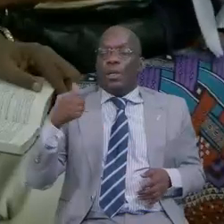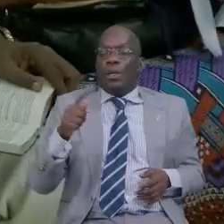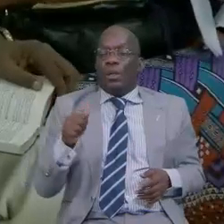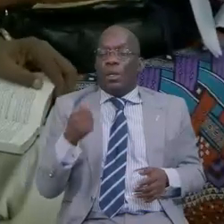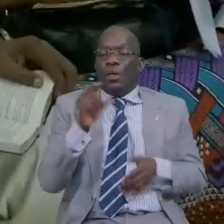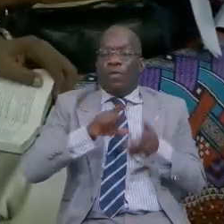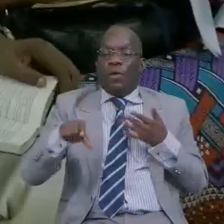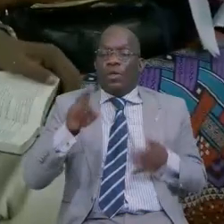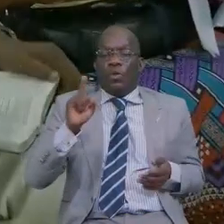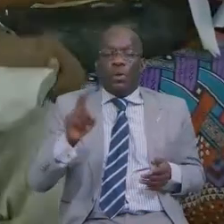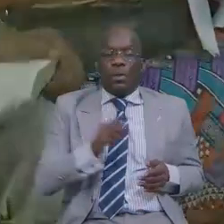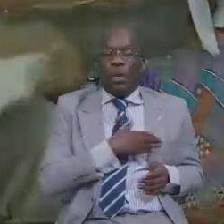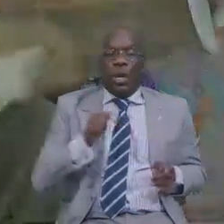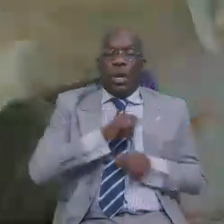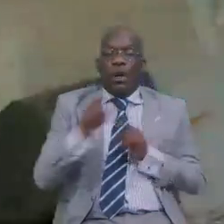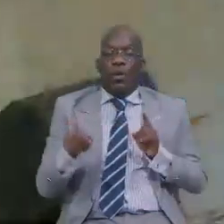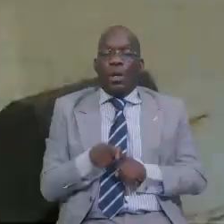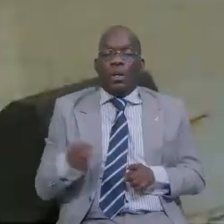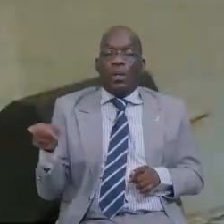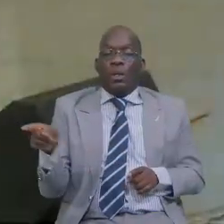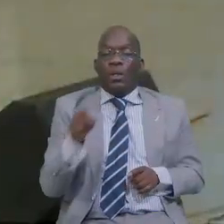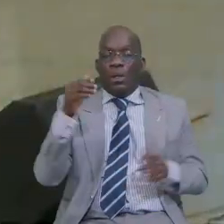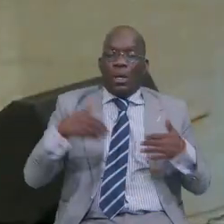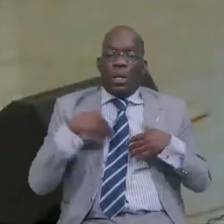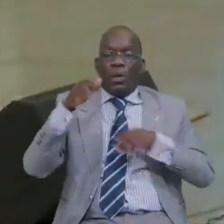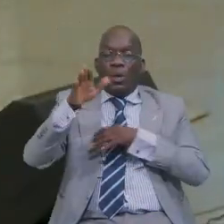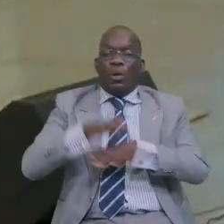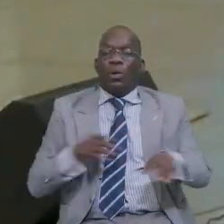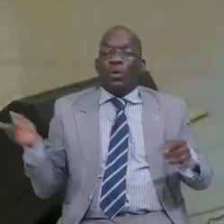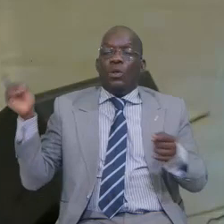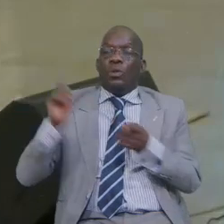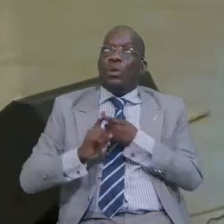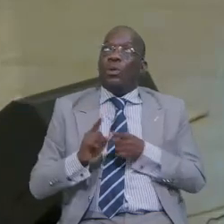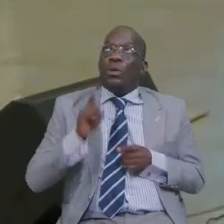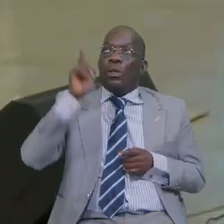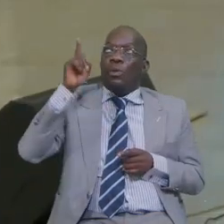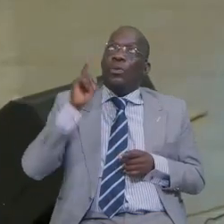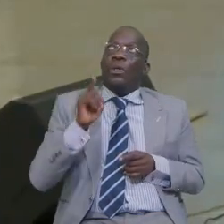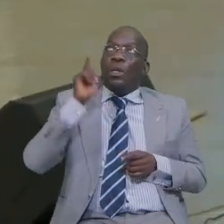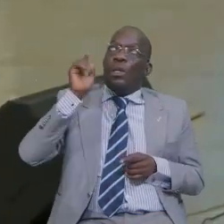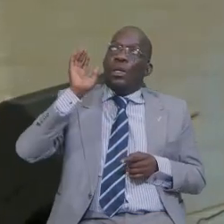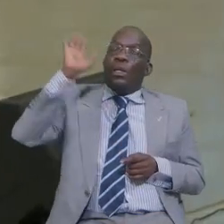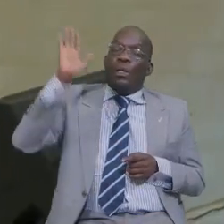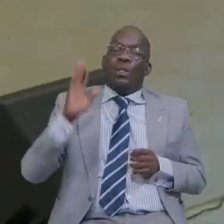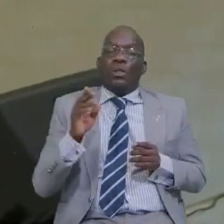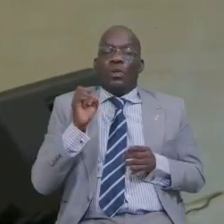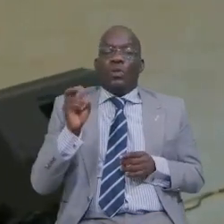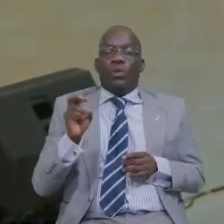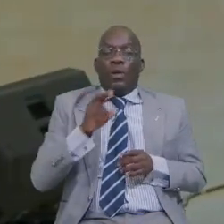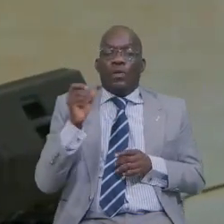when he had called unto him his 12